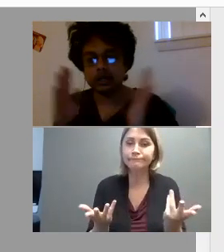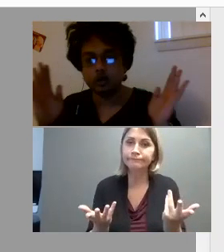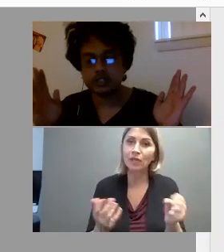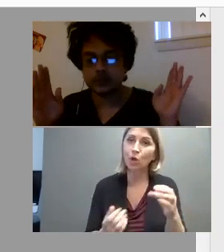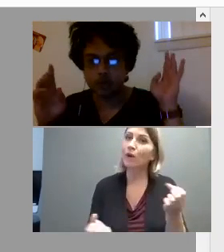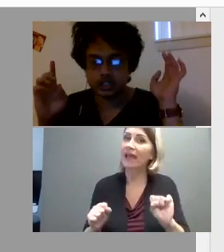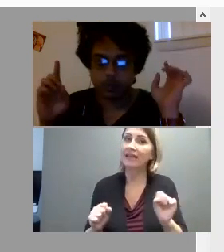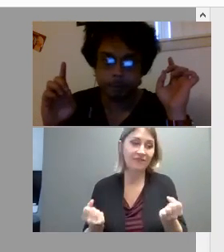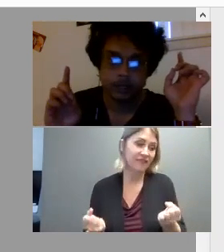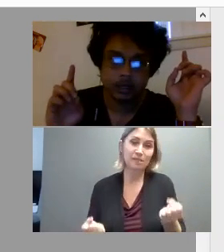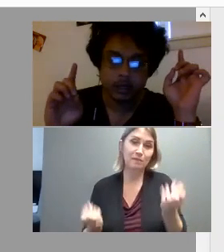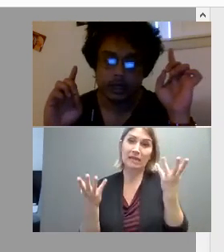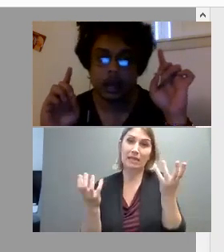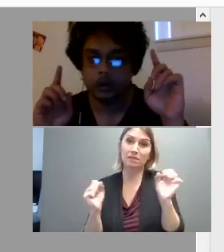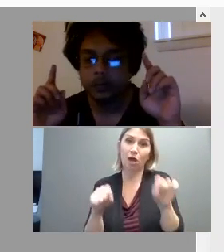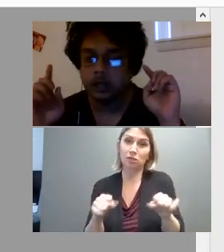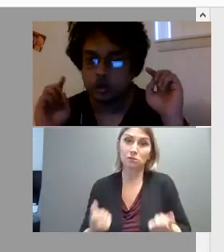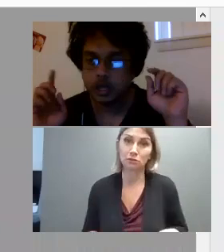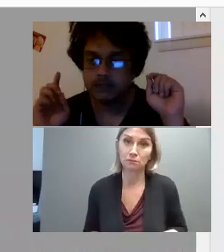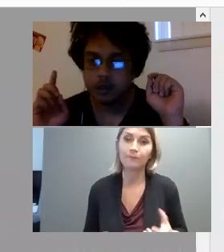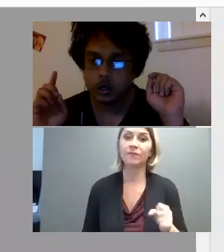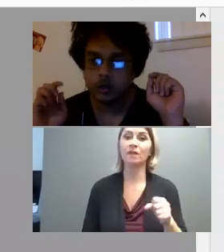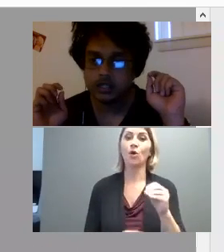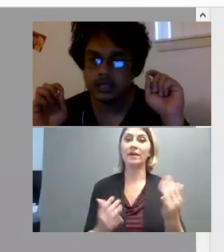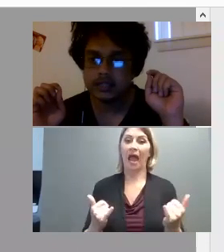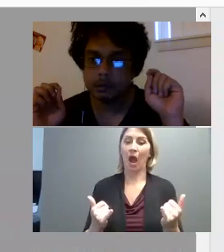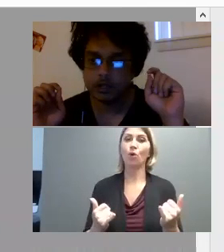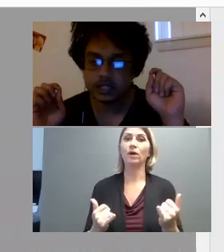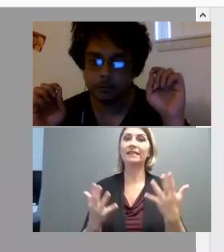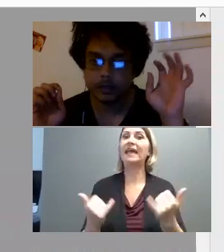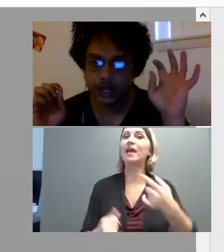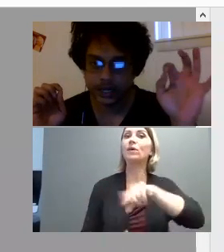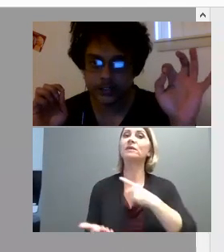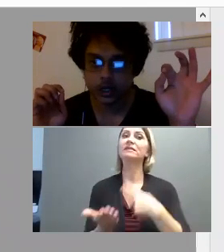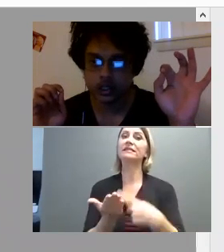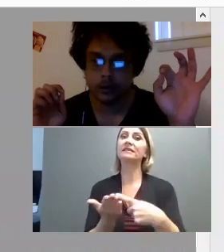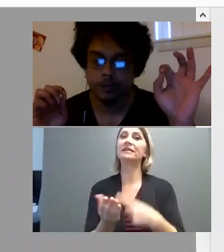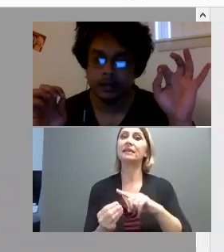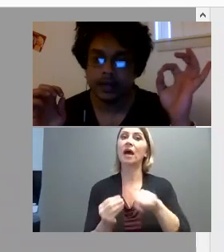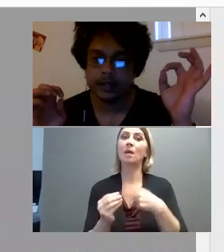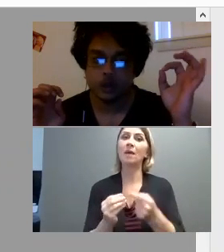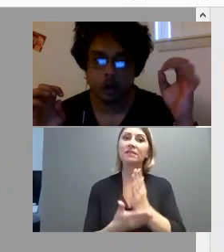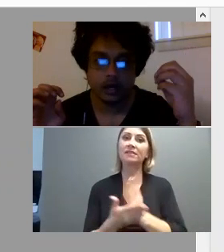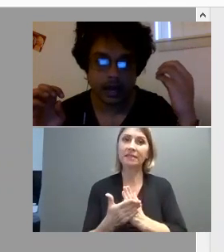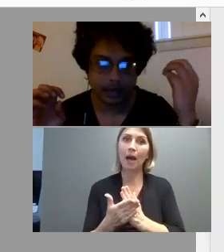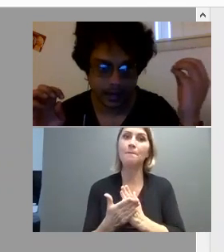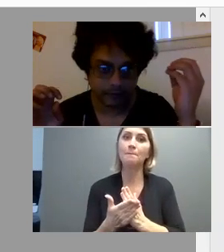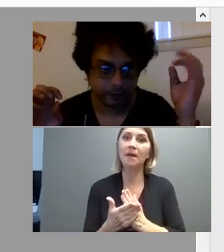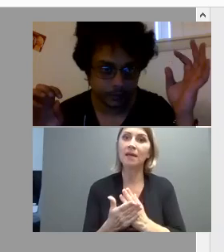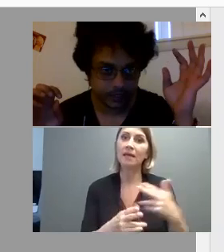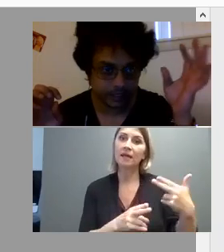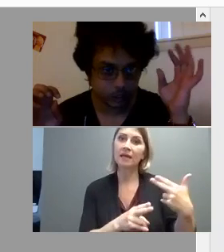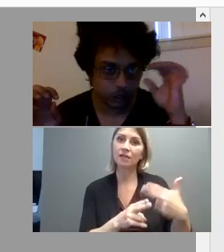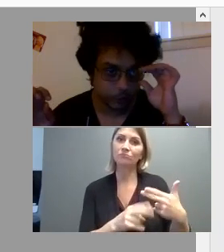have as many nodes as possible. Now, today we are going to discuss about some data structure that is called a